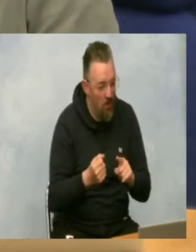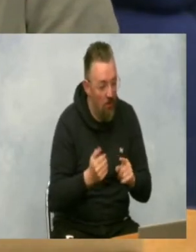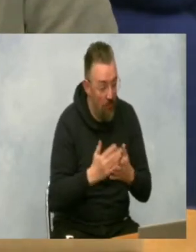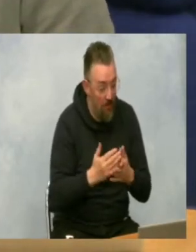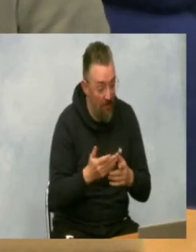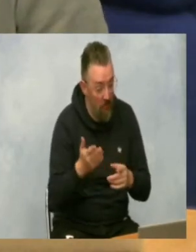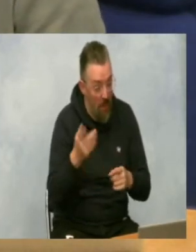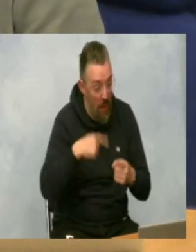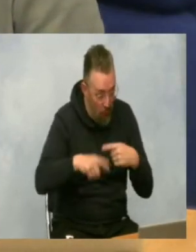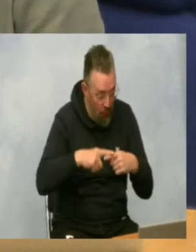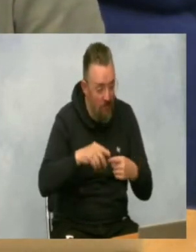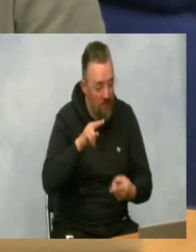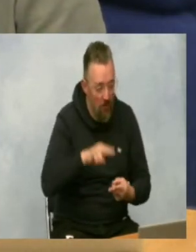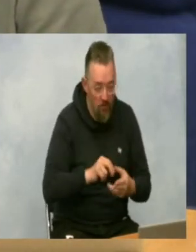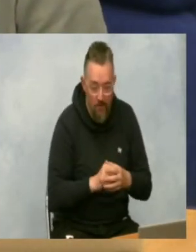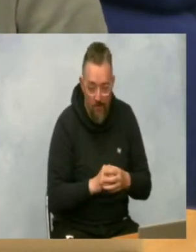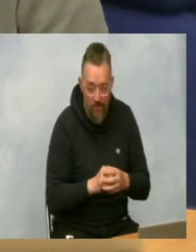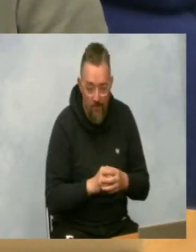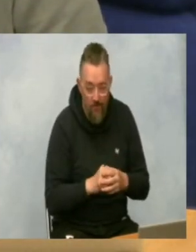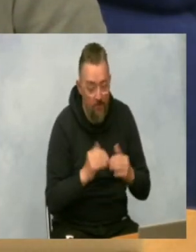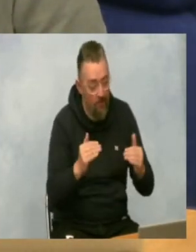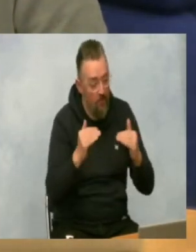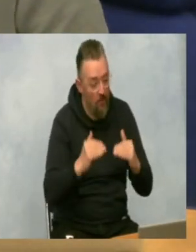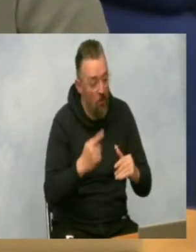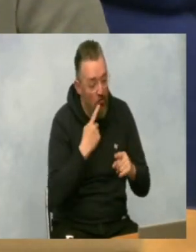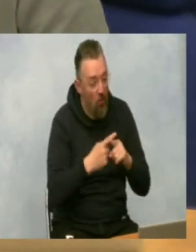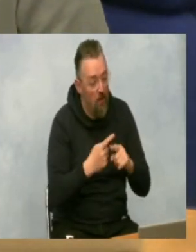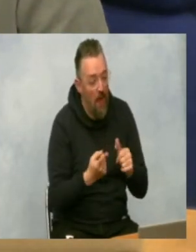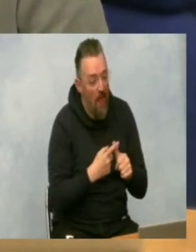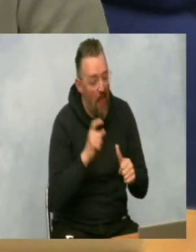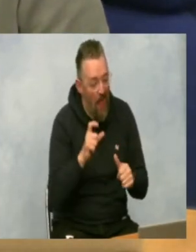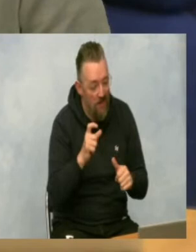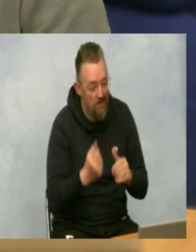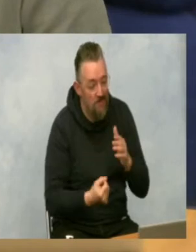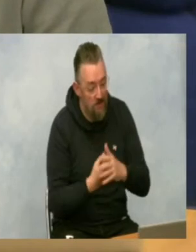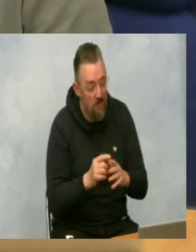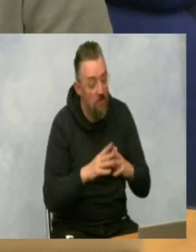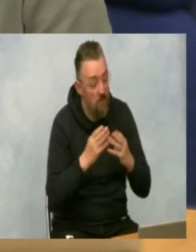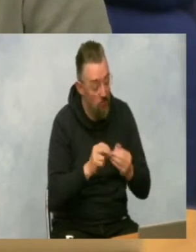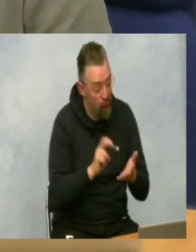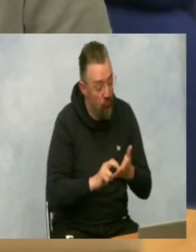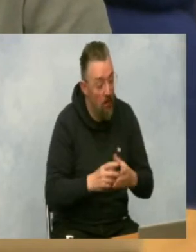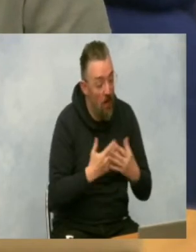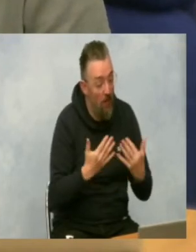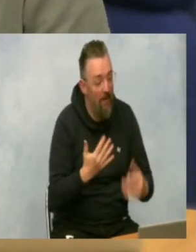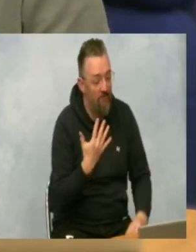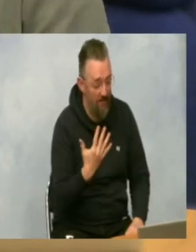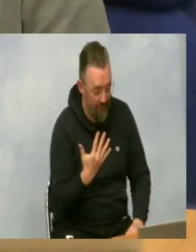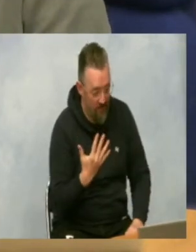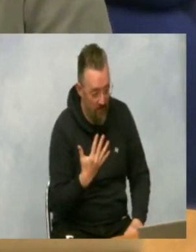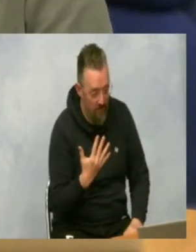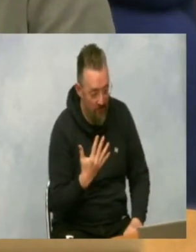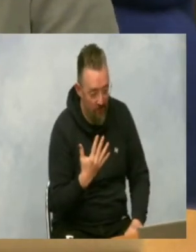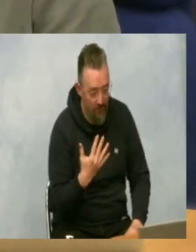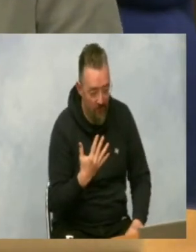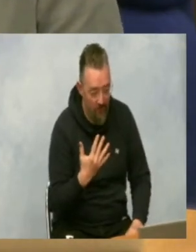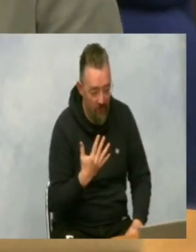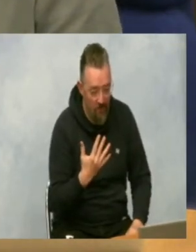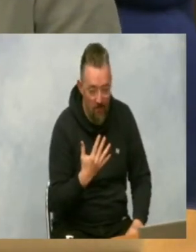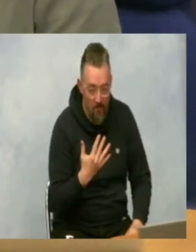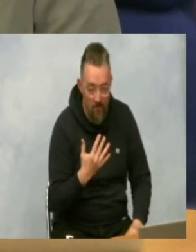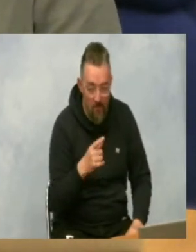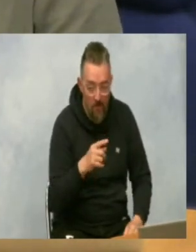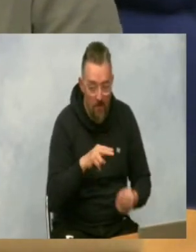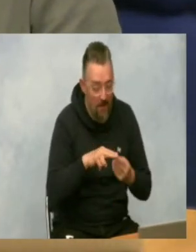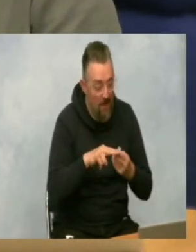Section 4.3 goes on to detail the accident and incidents, and there was 5 recorded within the resource for this period, and which is an